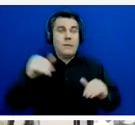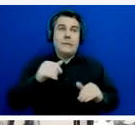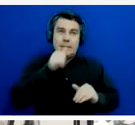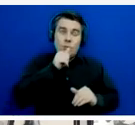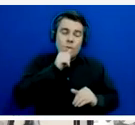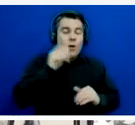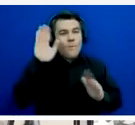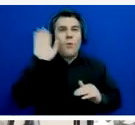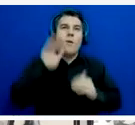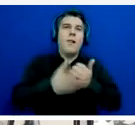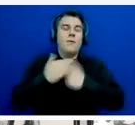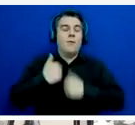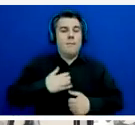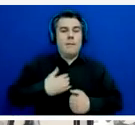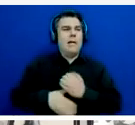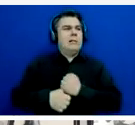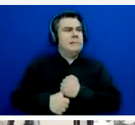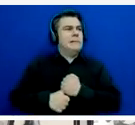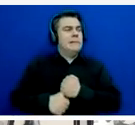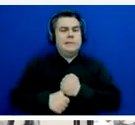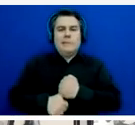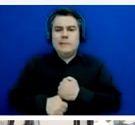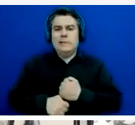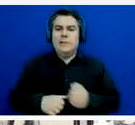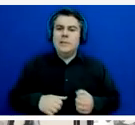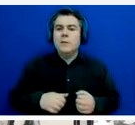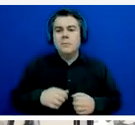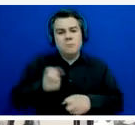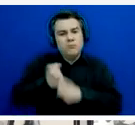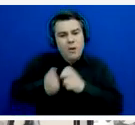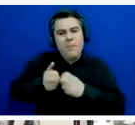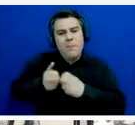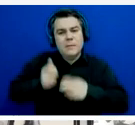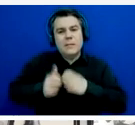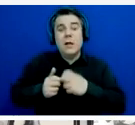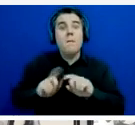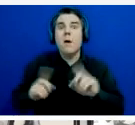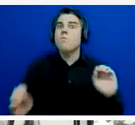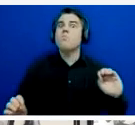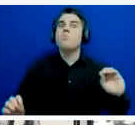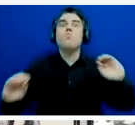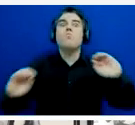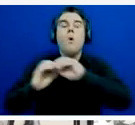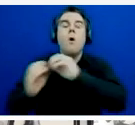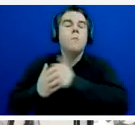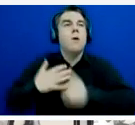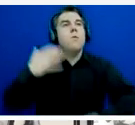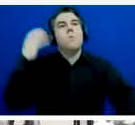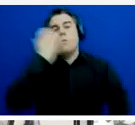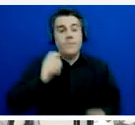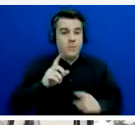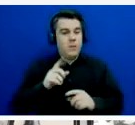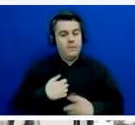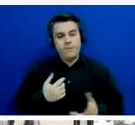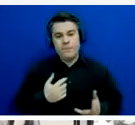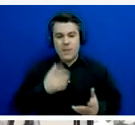would also help me with my constipation issues. And I got so much more than that. So what I noticed, I'm just going to